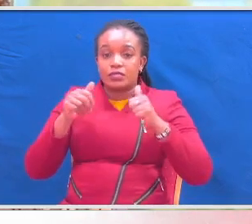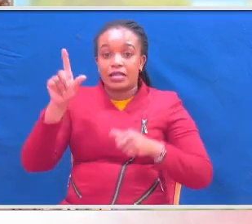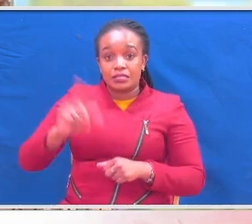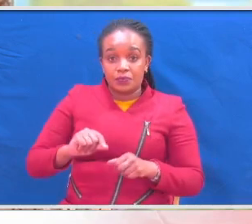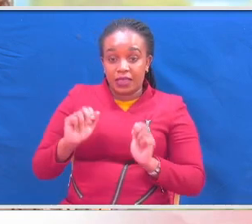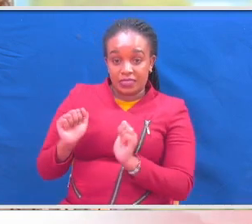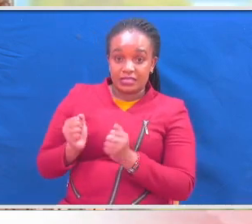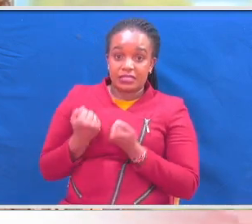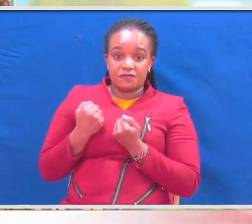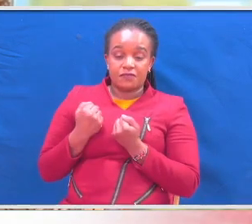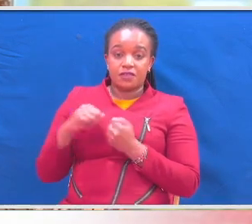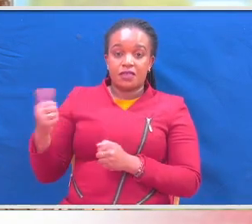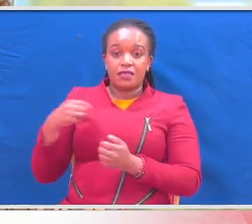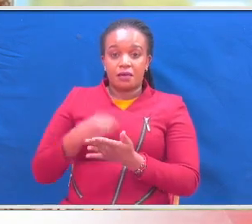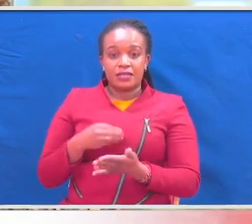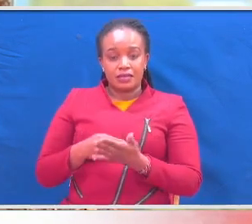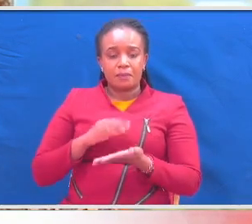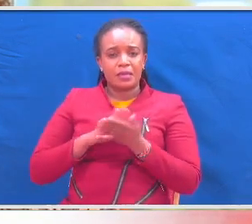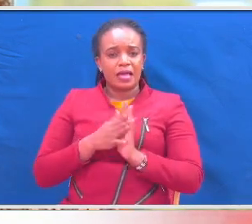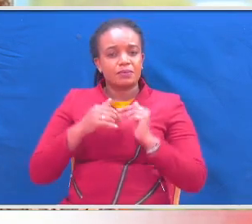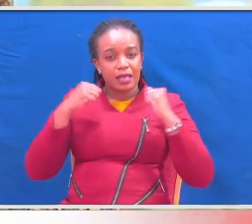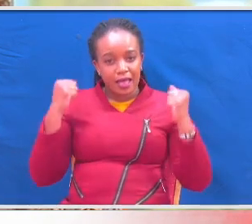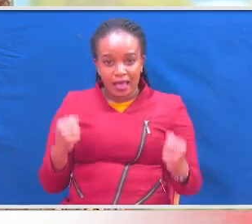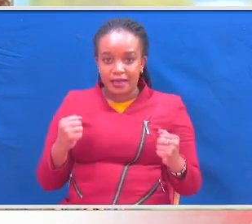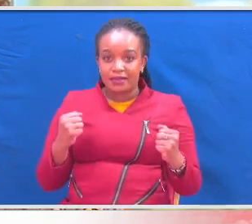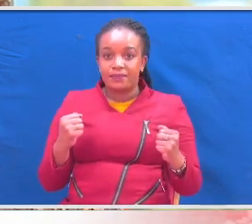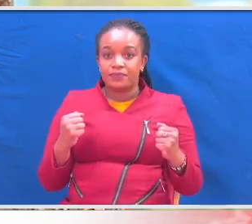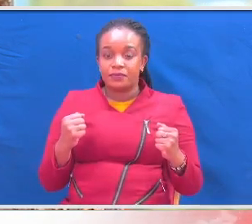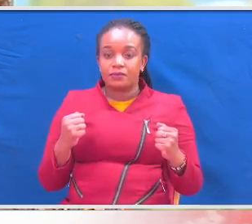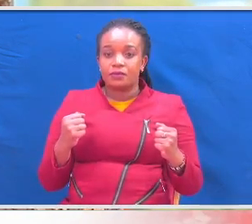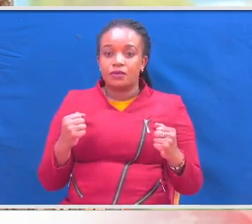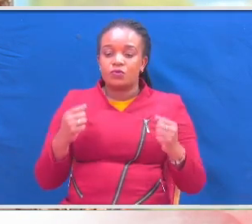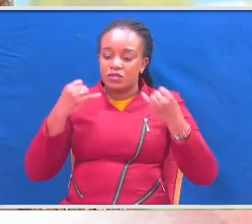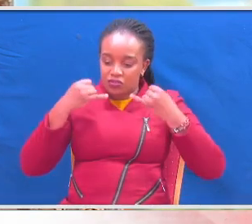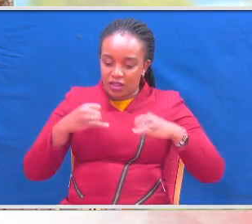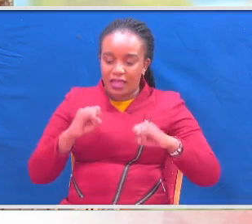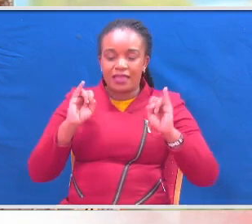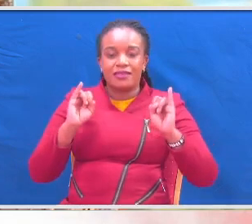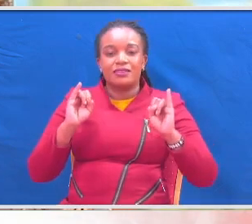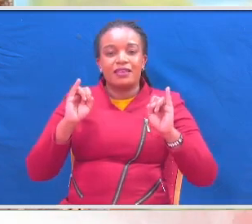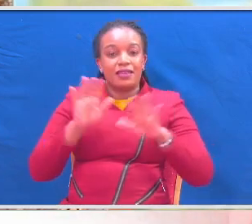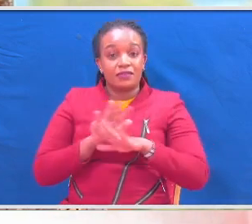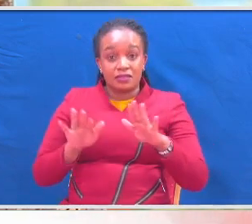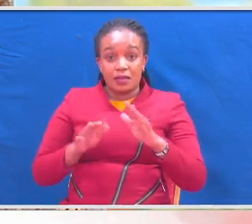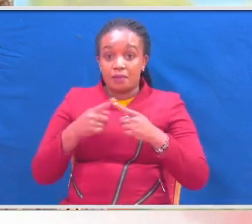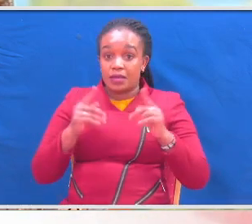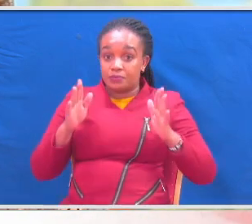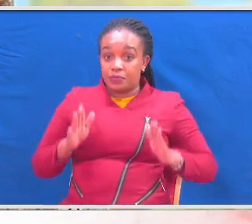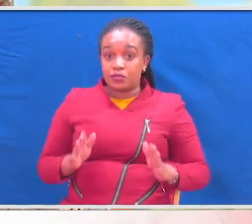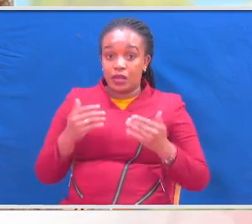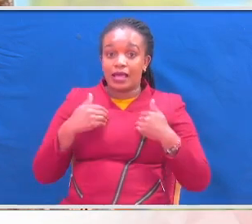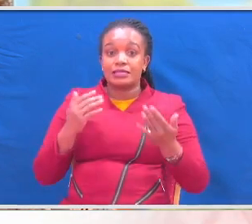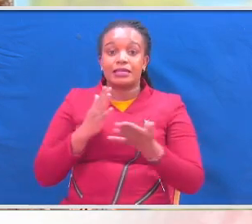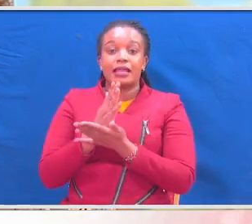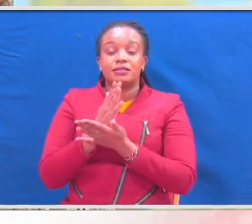So it is very tricky. No matter what you try to do, the person has got a right to decide where they're going to stay. So